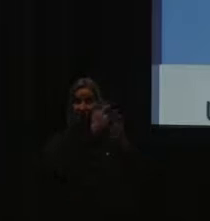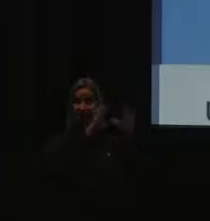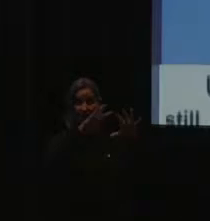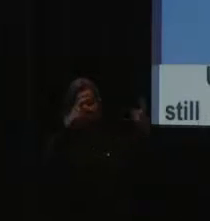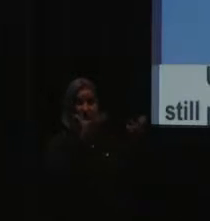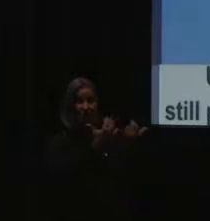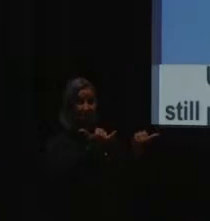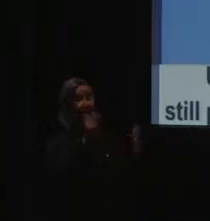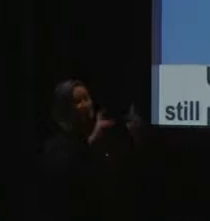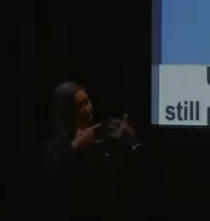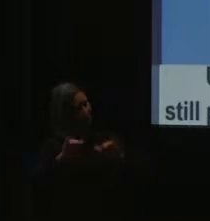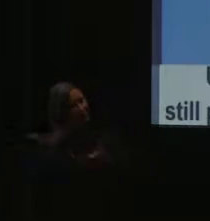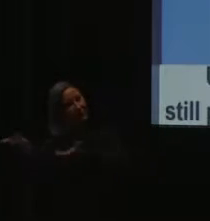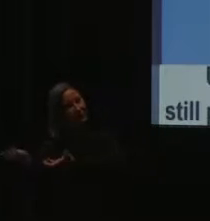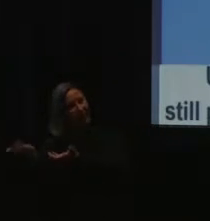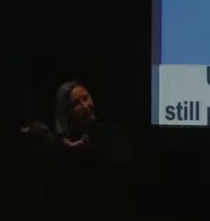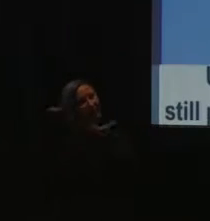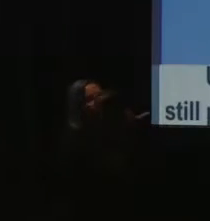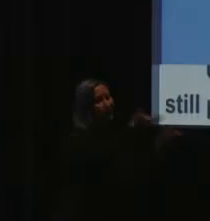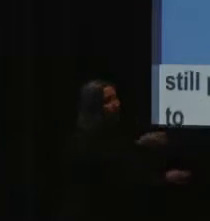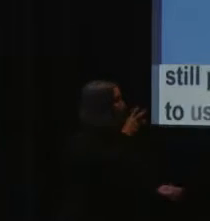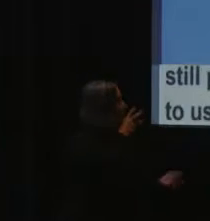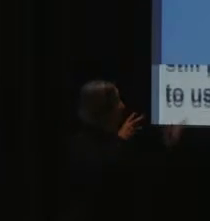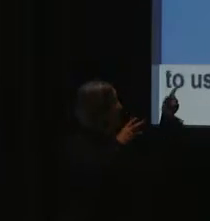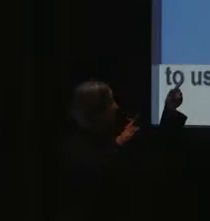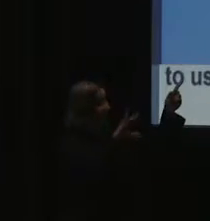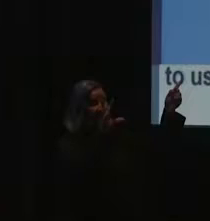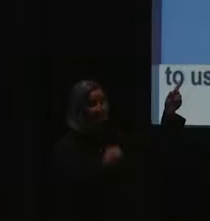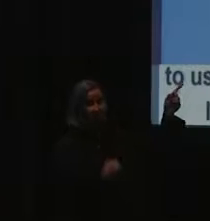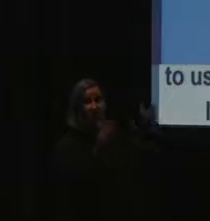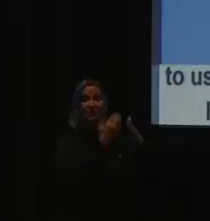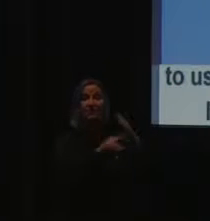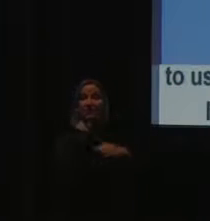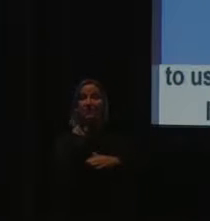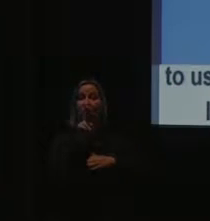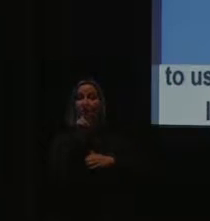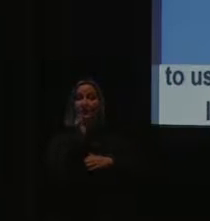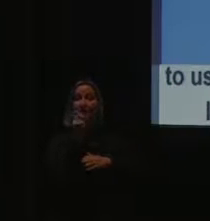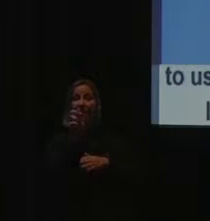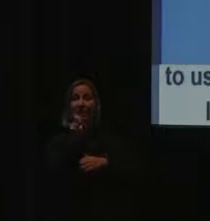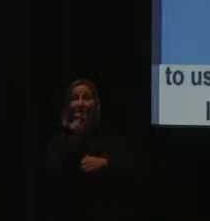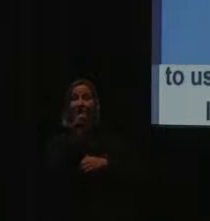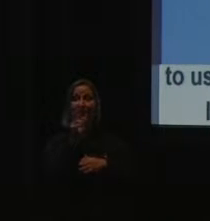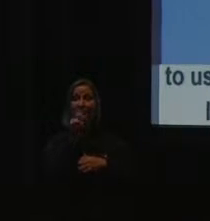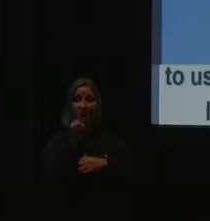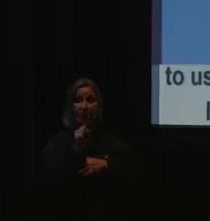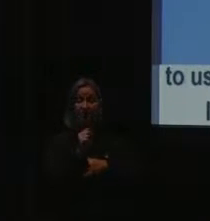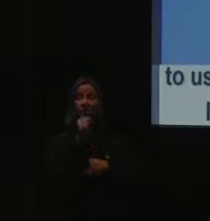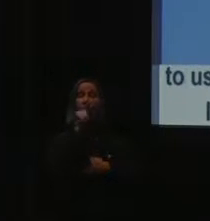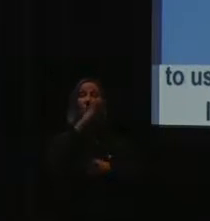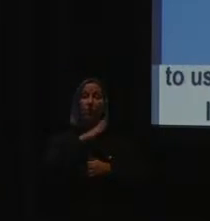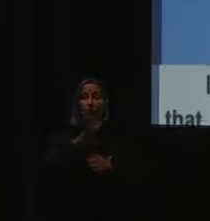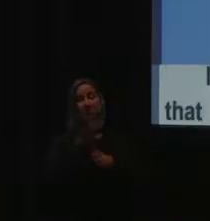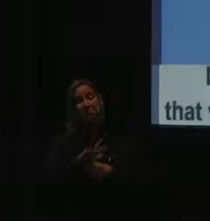have to carry their water in order to use it. In sub-Saharan Africa, the United Nations tells us that women collectively spend up to